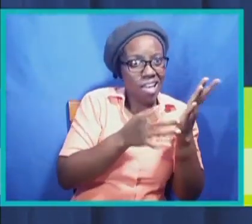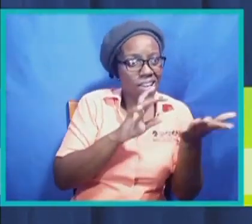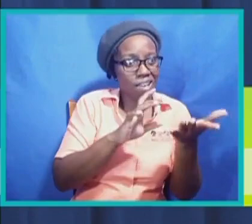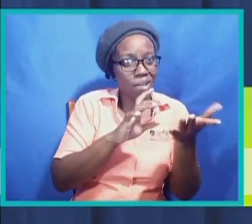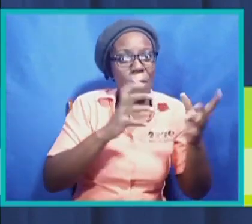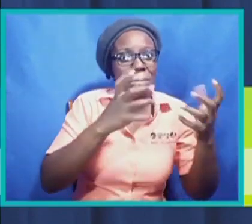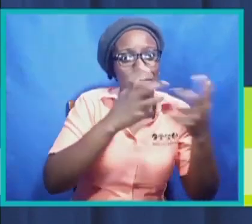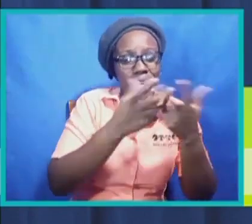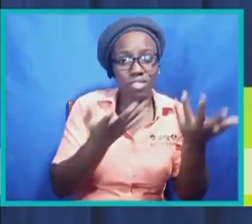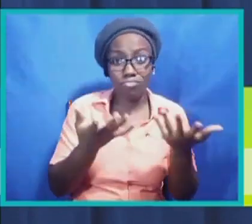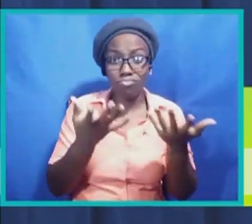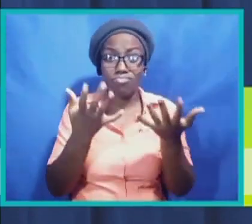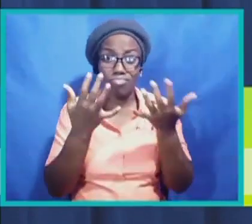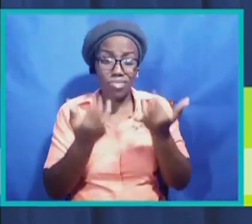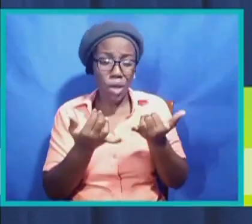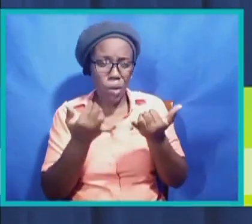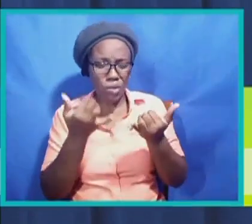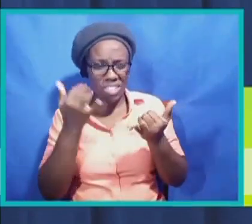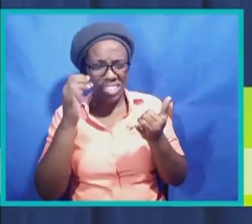know that students learn by